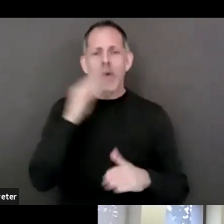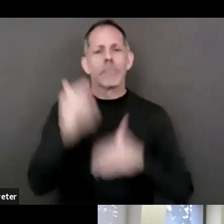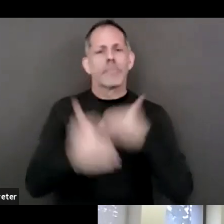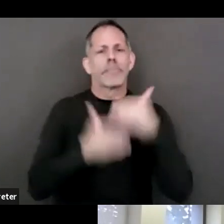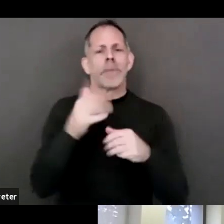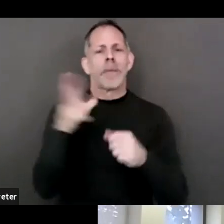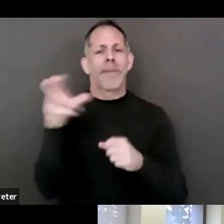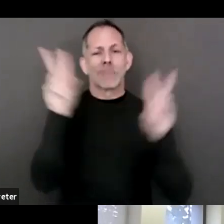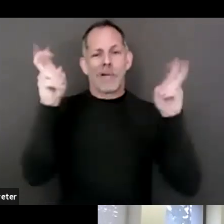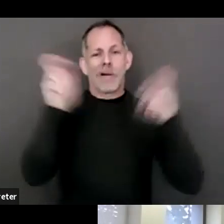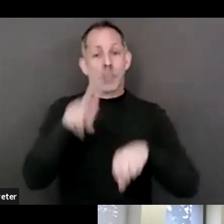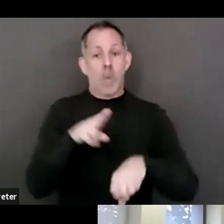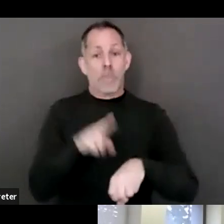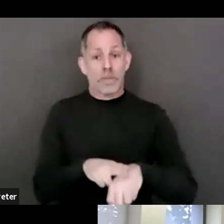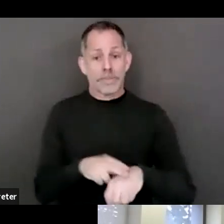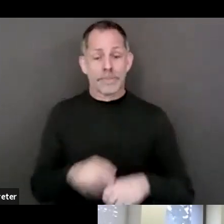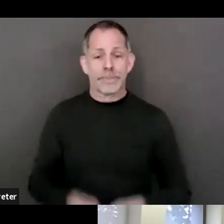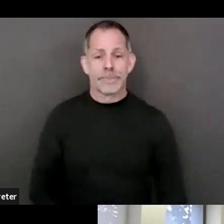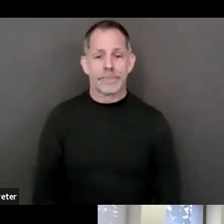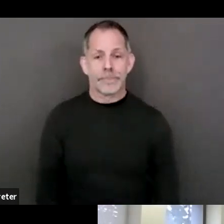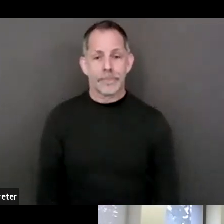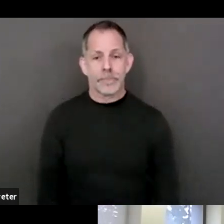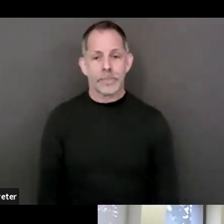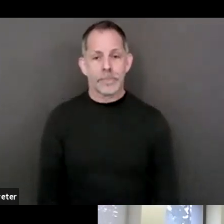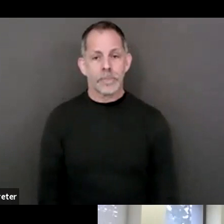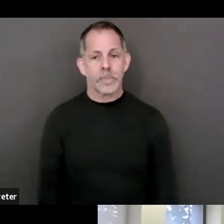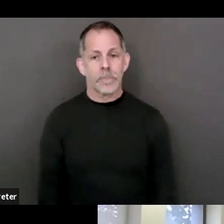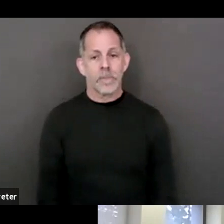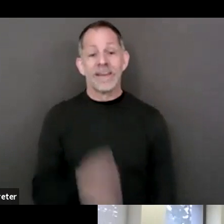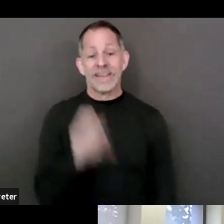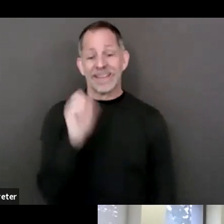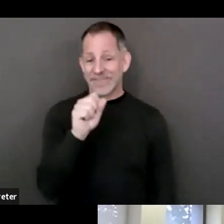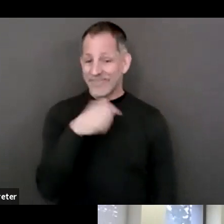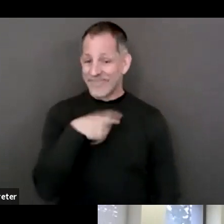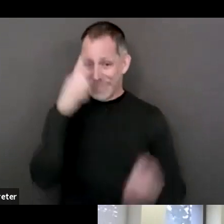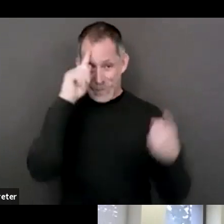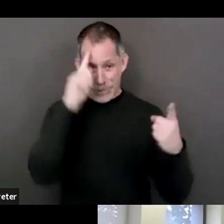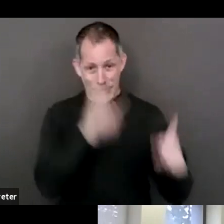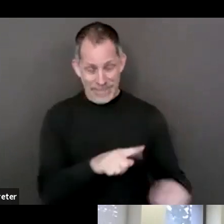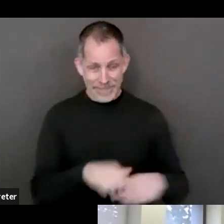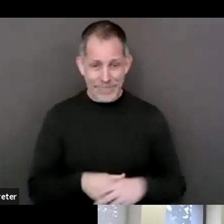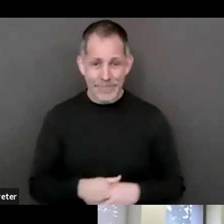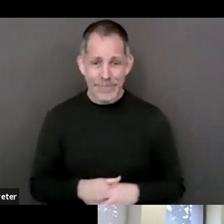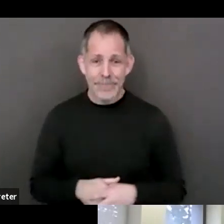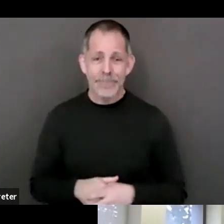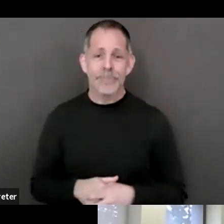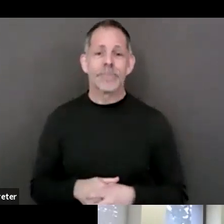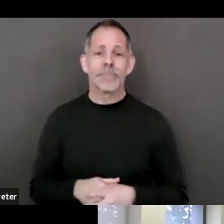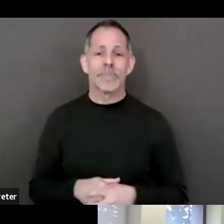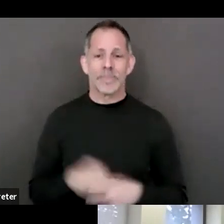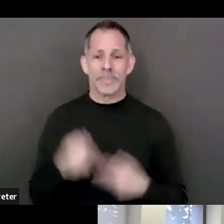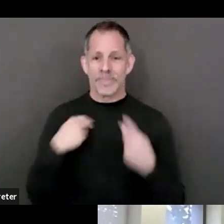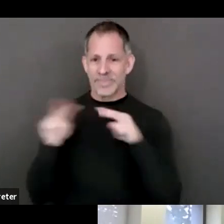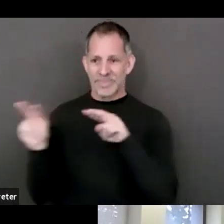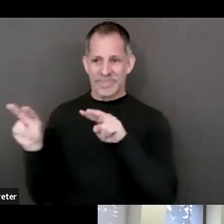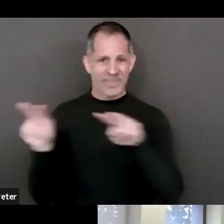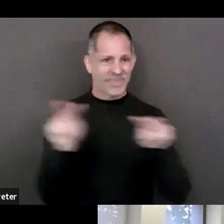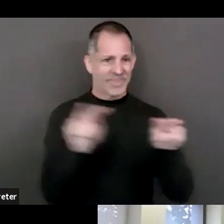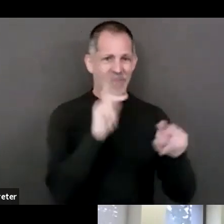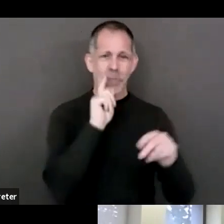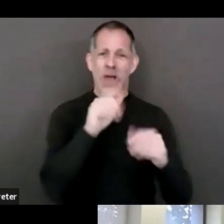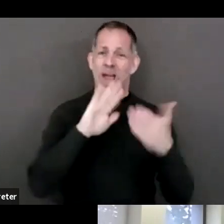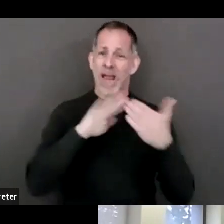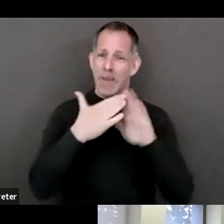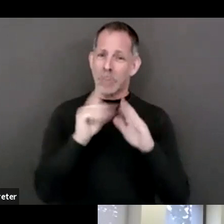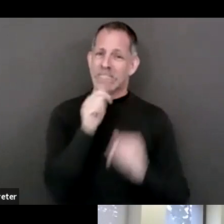Well, yeah, I mean, it's painful to watch the impact on the community, both in terms of illness and hospitalization.